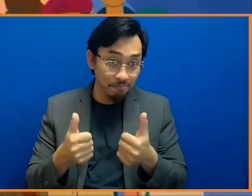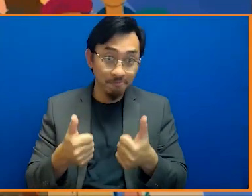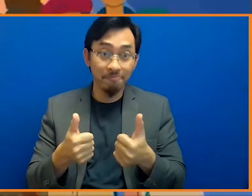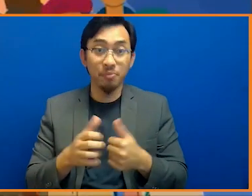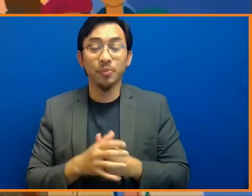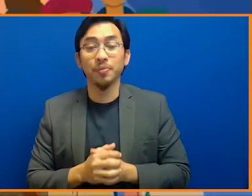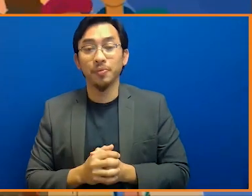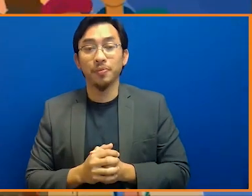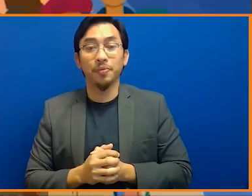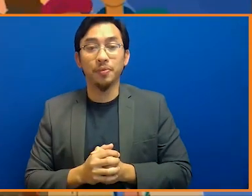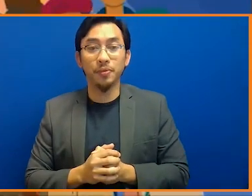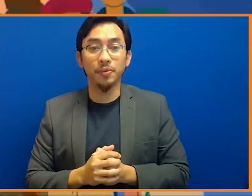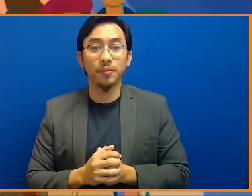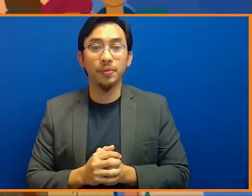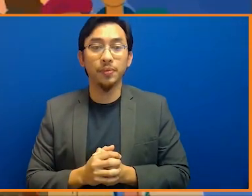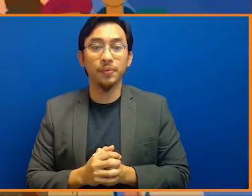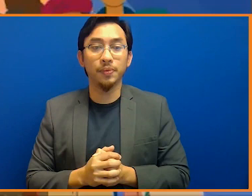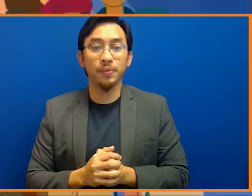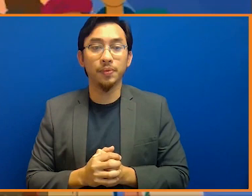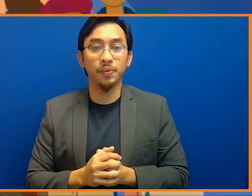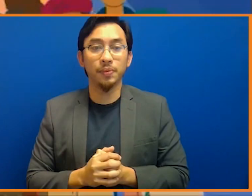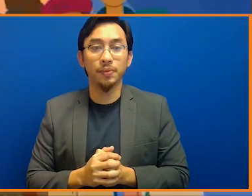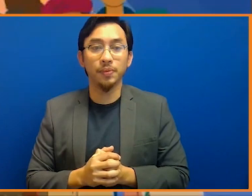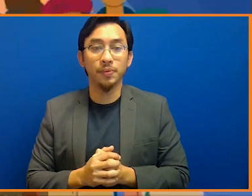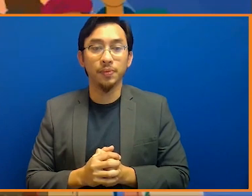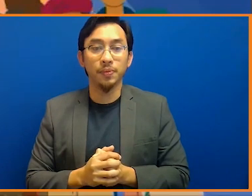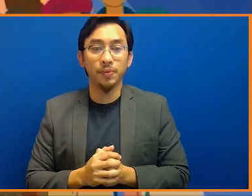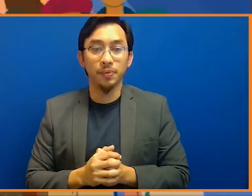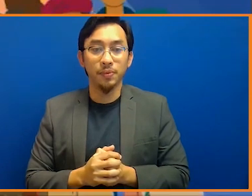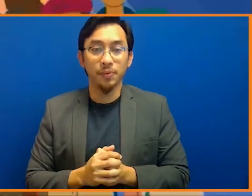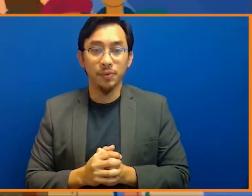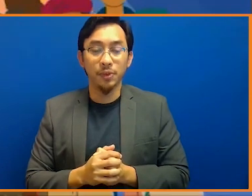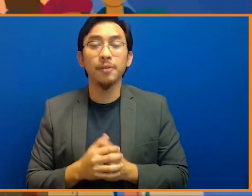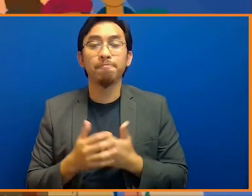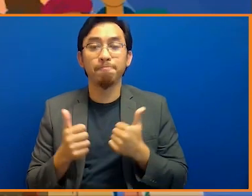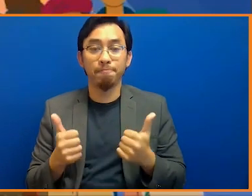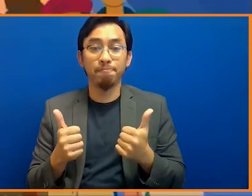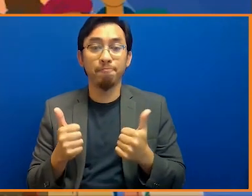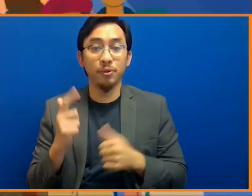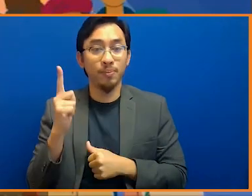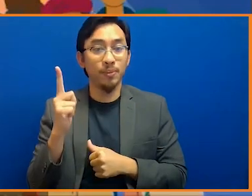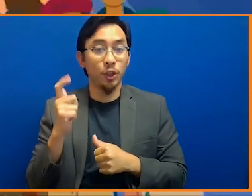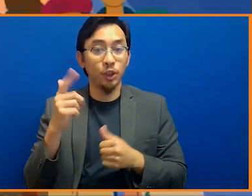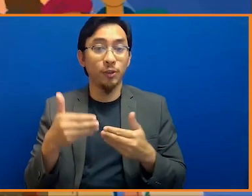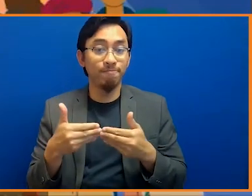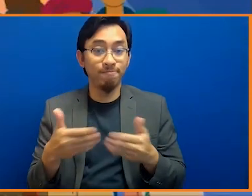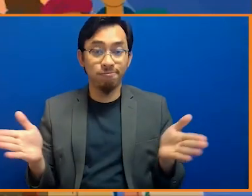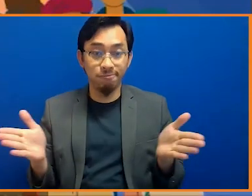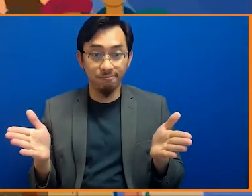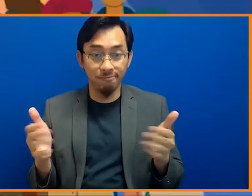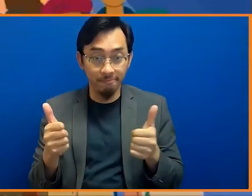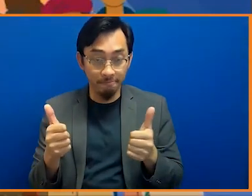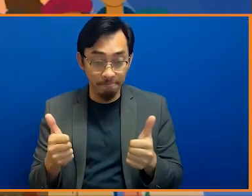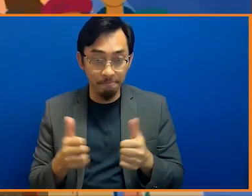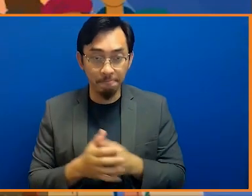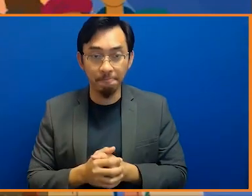session. All right. Let me start a bit with the